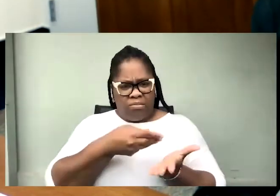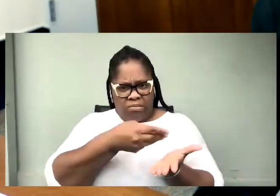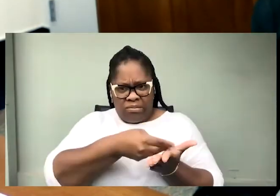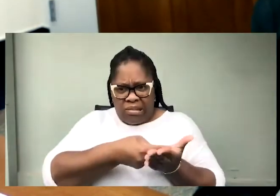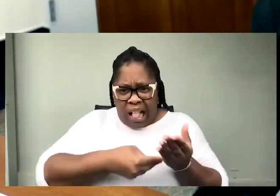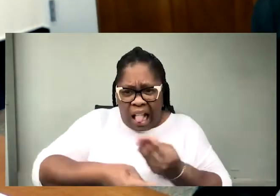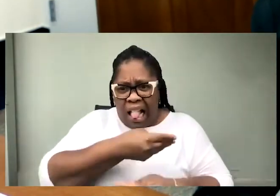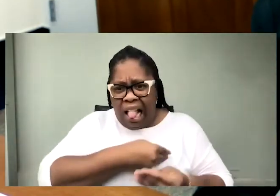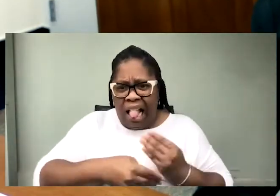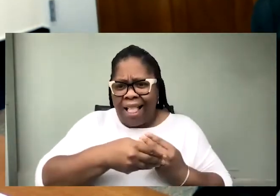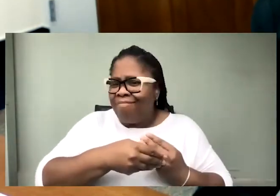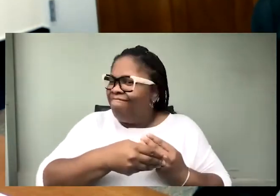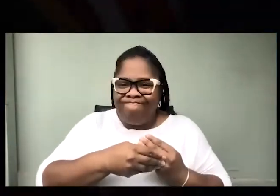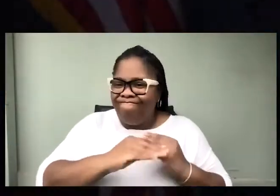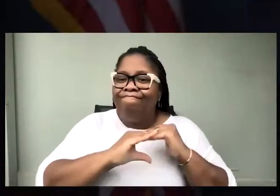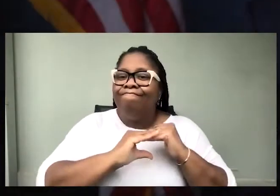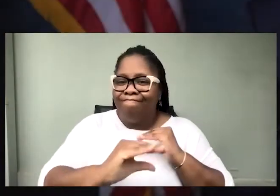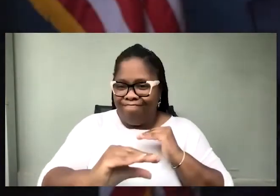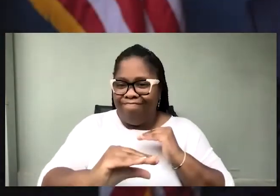population. Thank you.